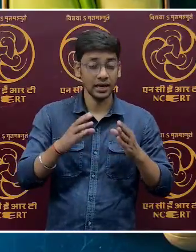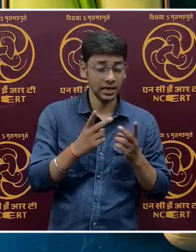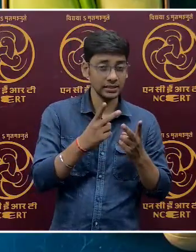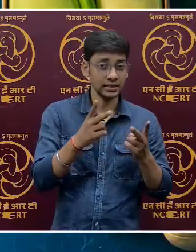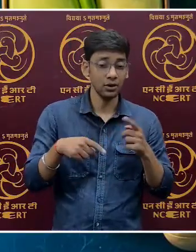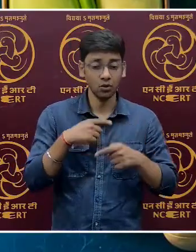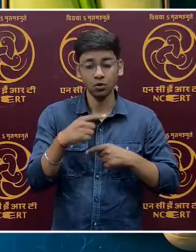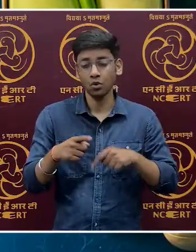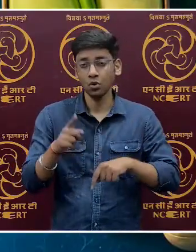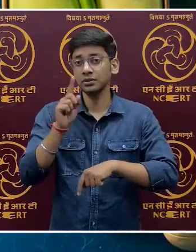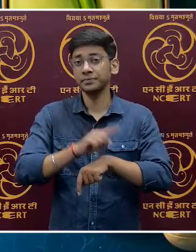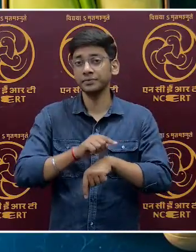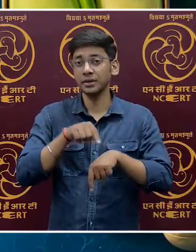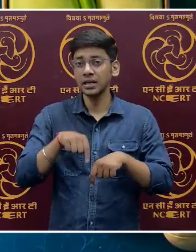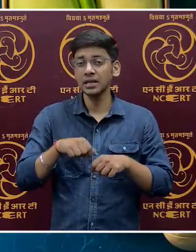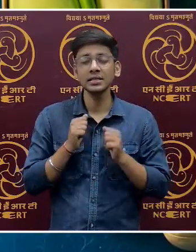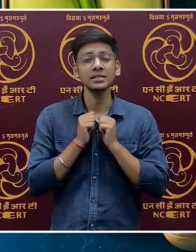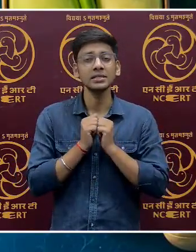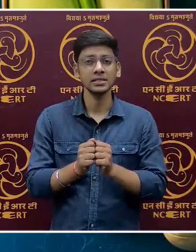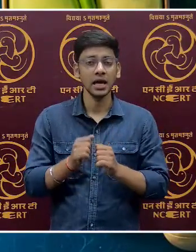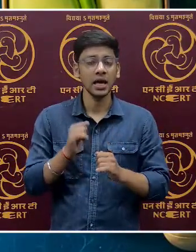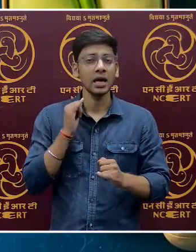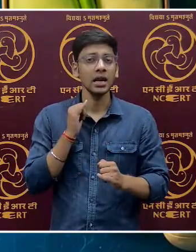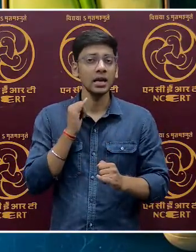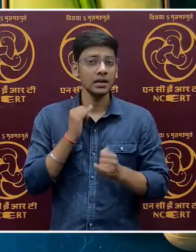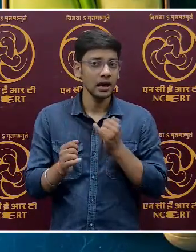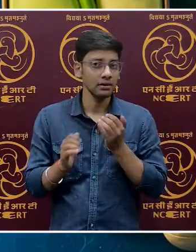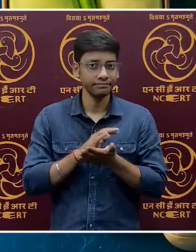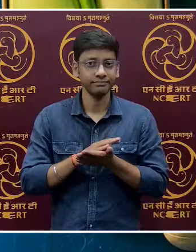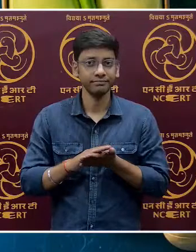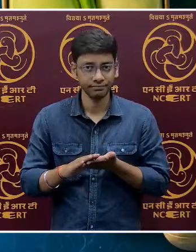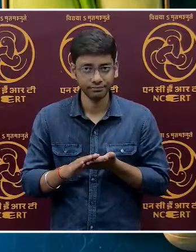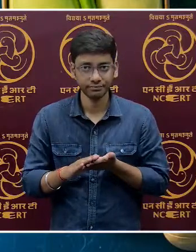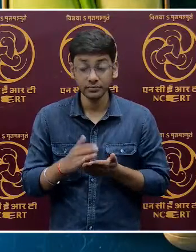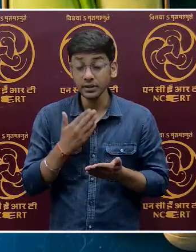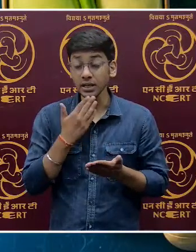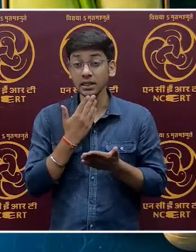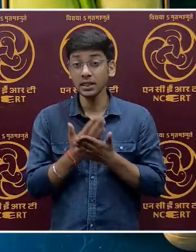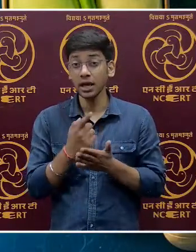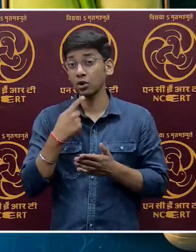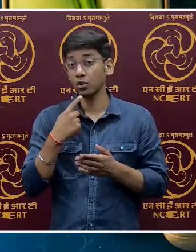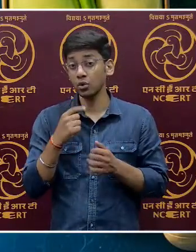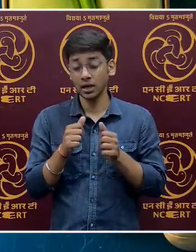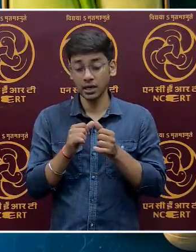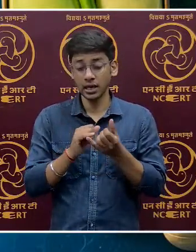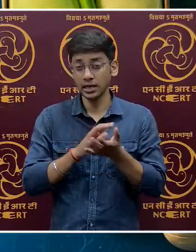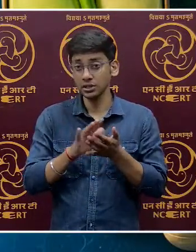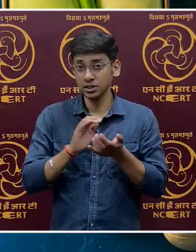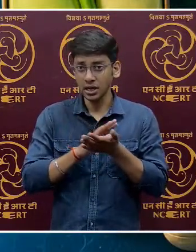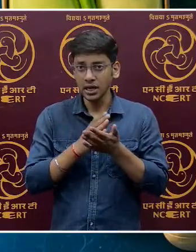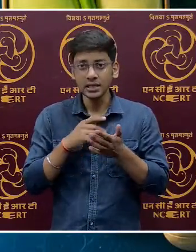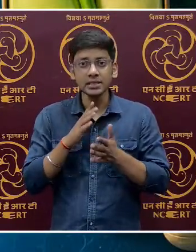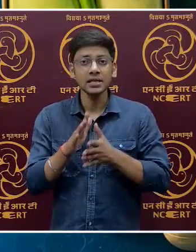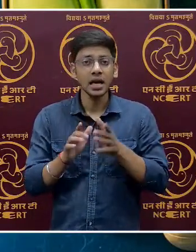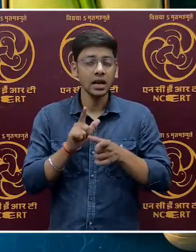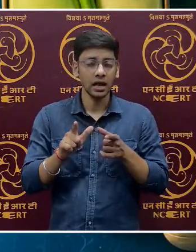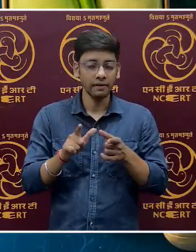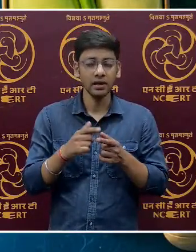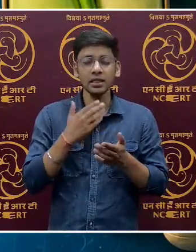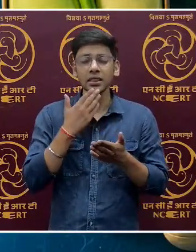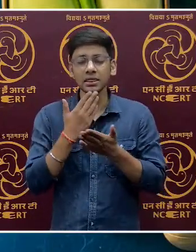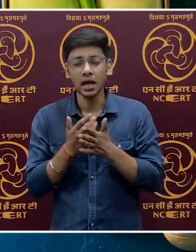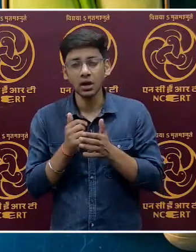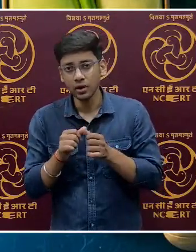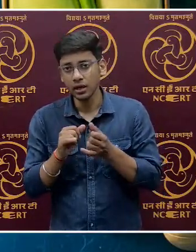every day. So with this, we have come towards the end of our program, but let me please thank our sign language interpreter as well. Thank you so